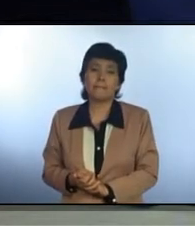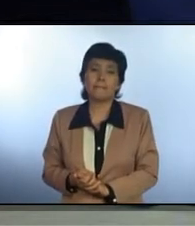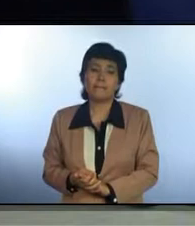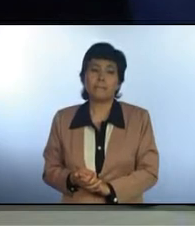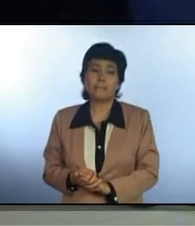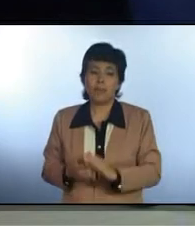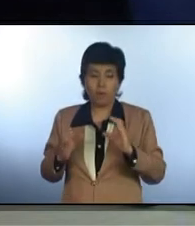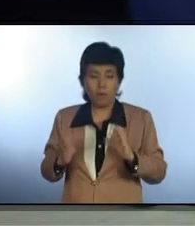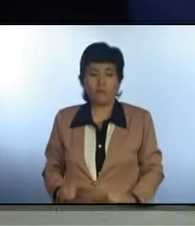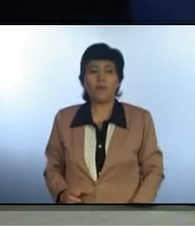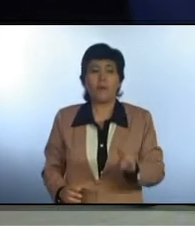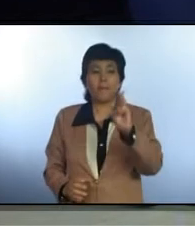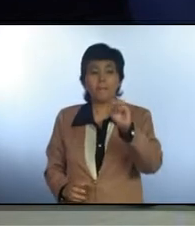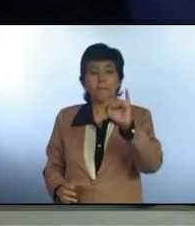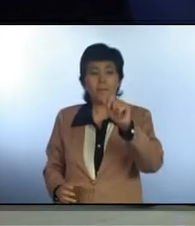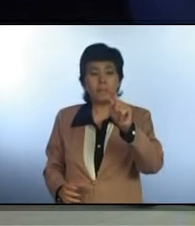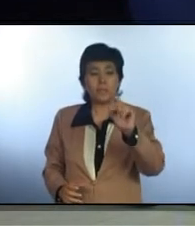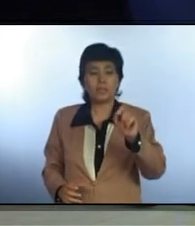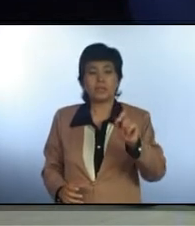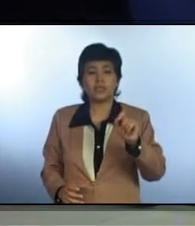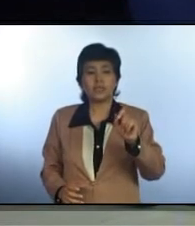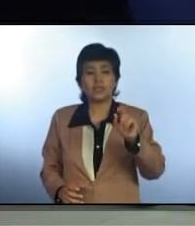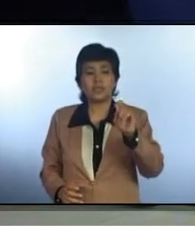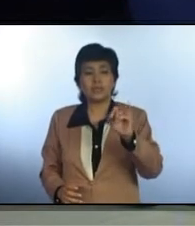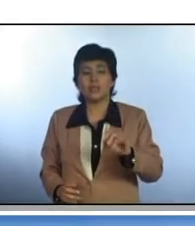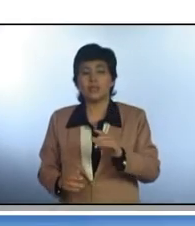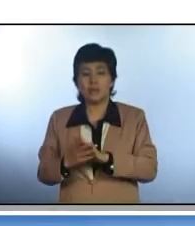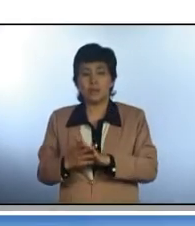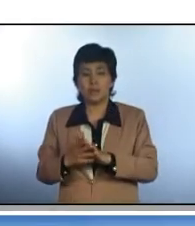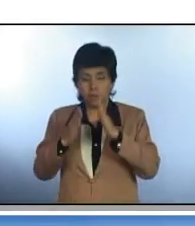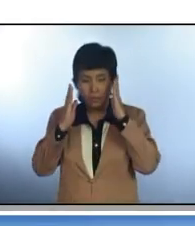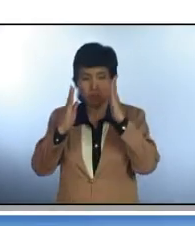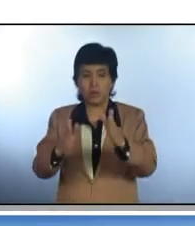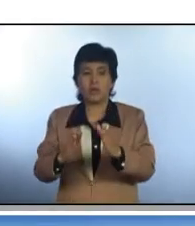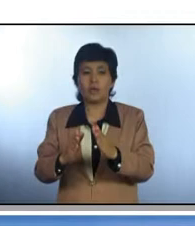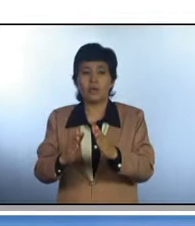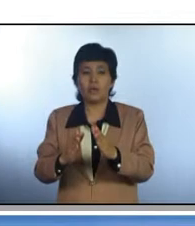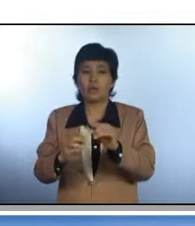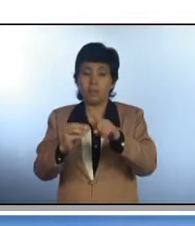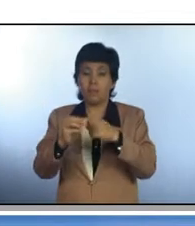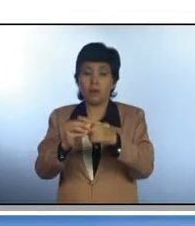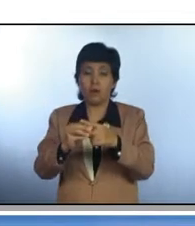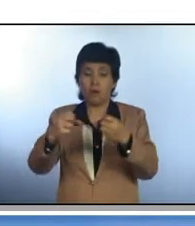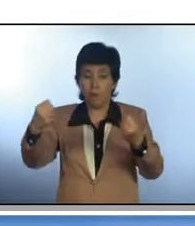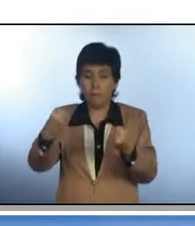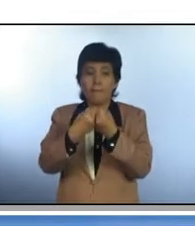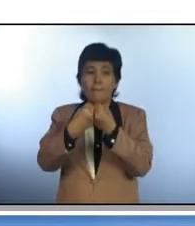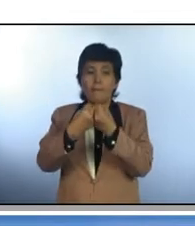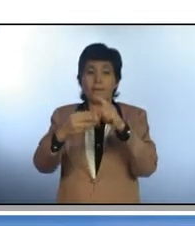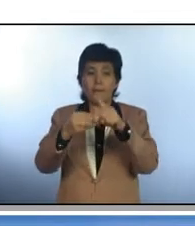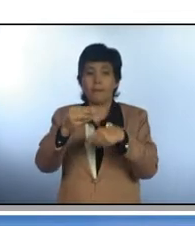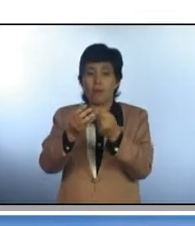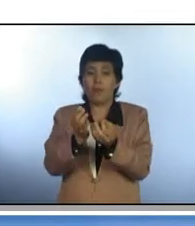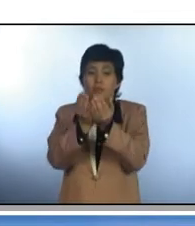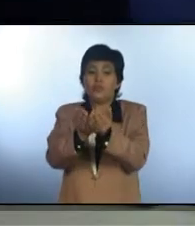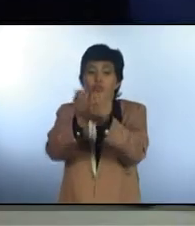Now, also conformity, we look in terms of news. Now, pay attention with the news about accident or the news about